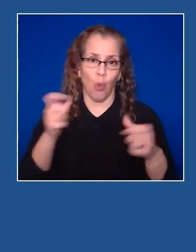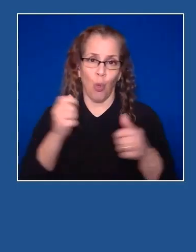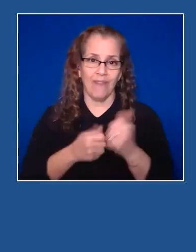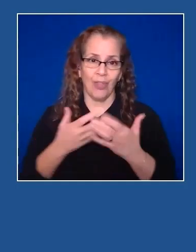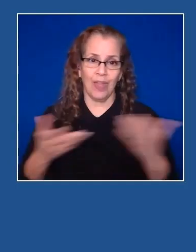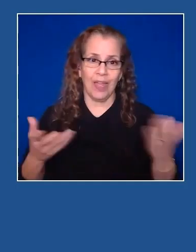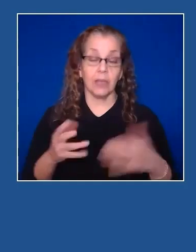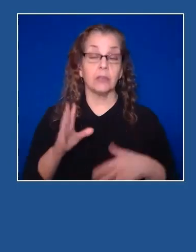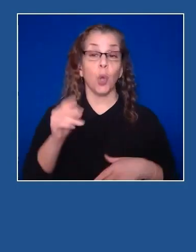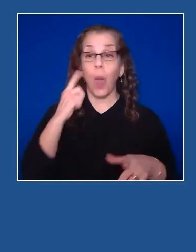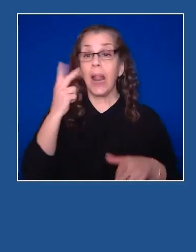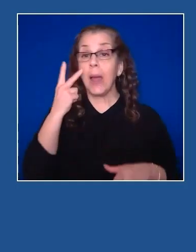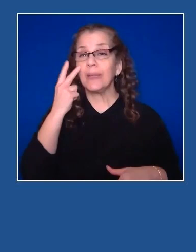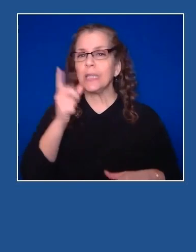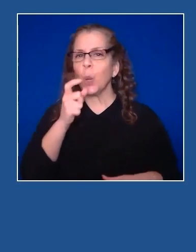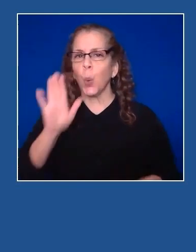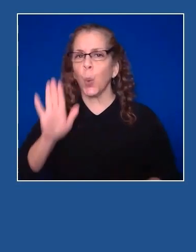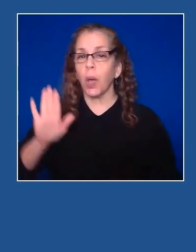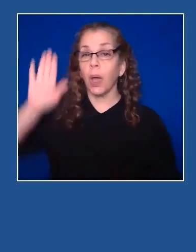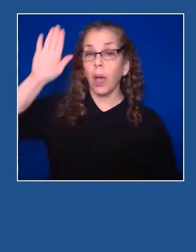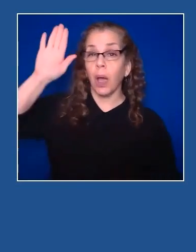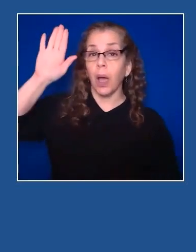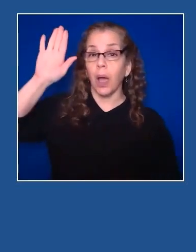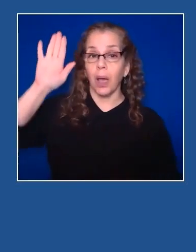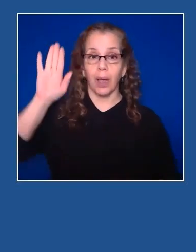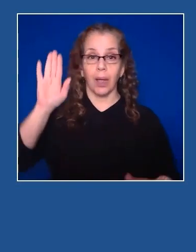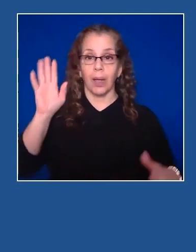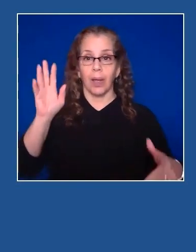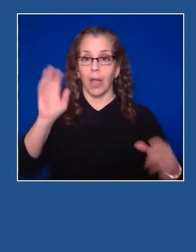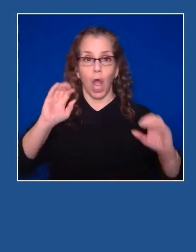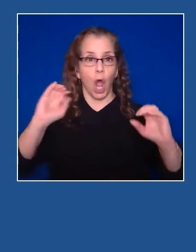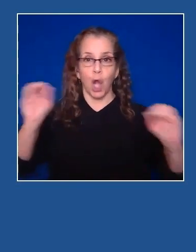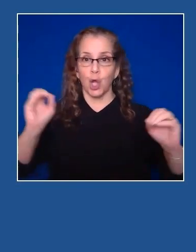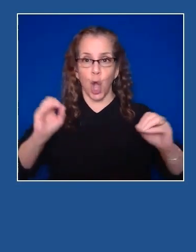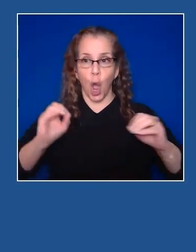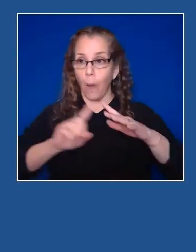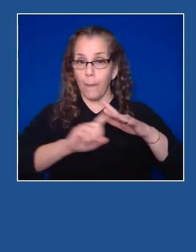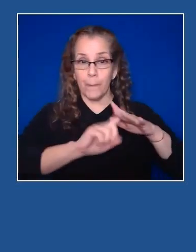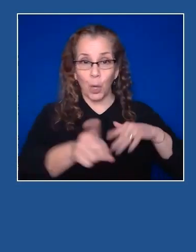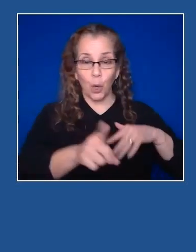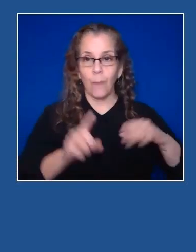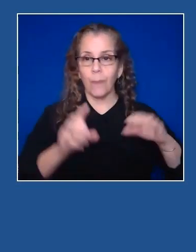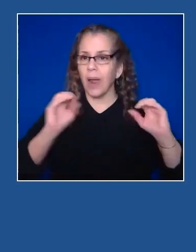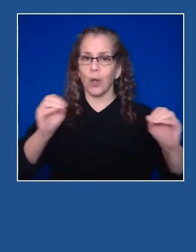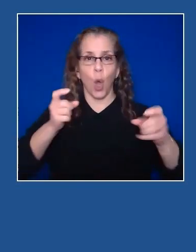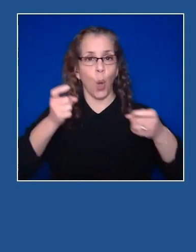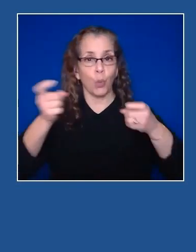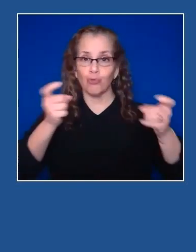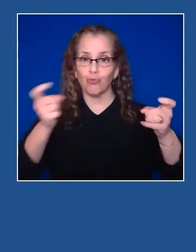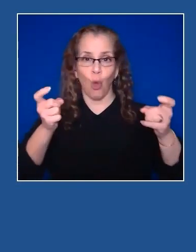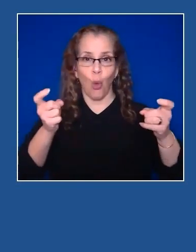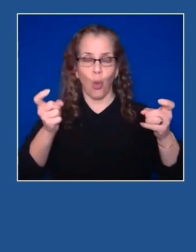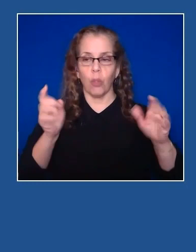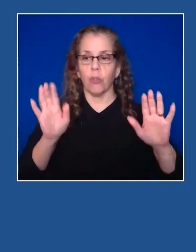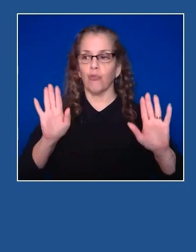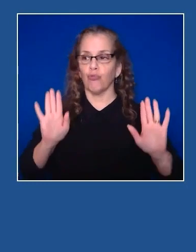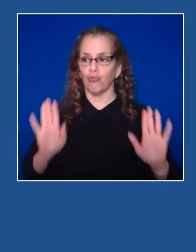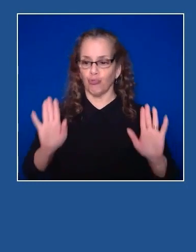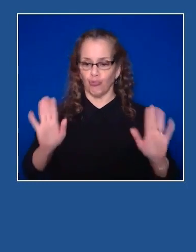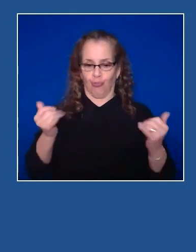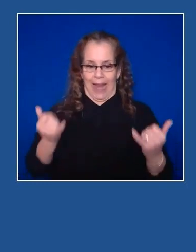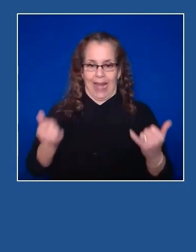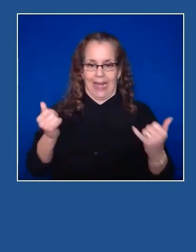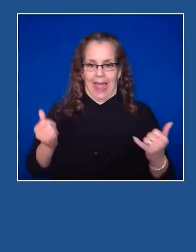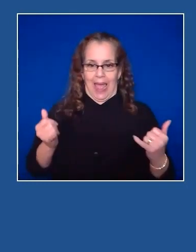up. Okay. No control, no running away. Just notice it's perfectly safe right now. Relax your